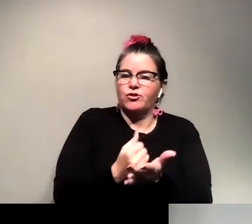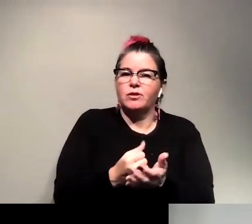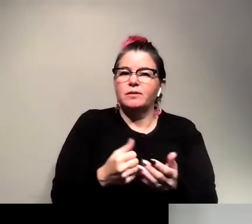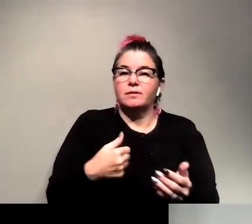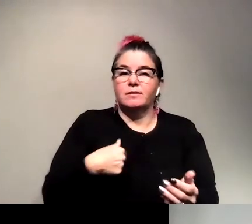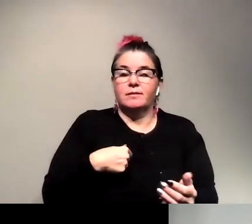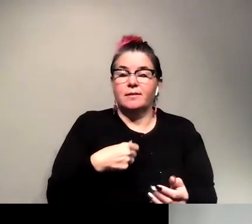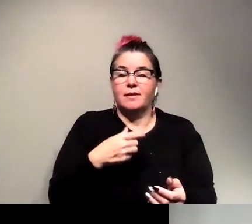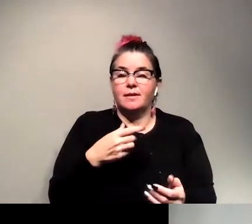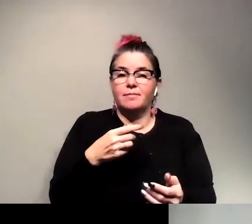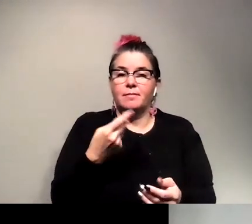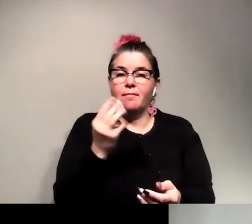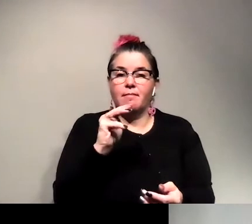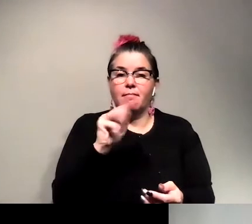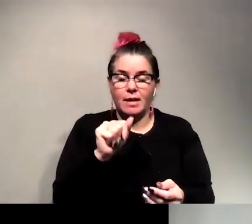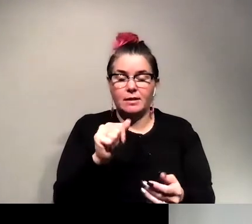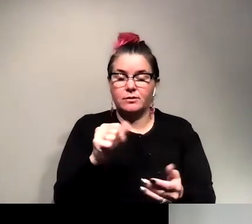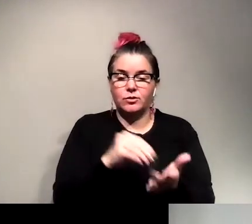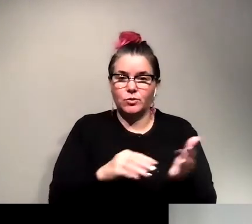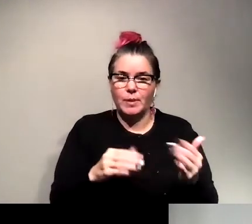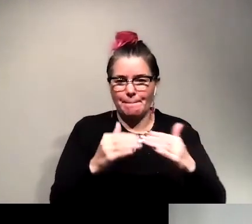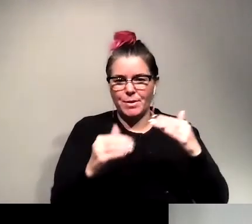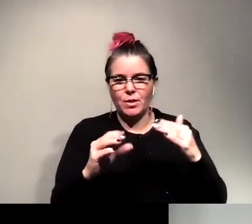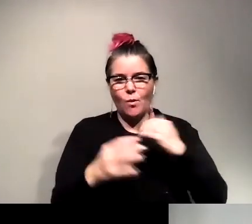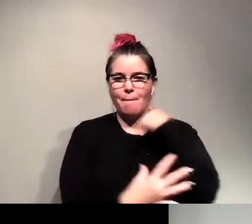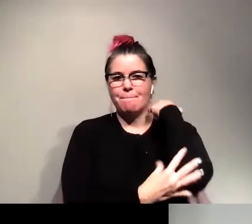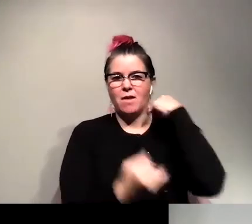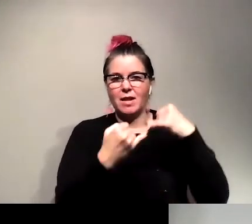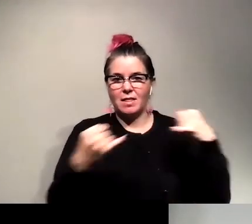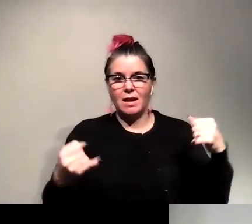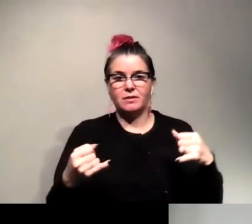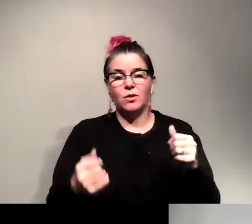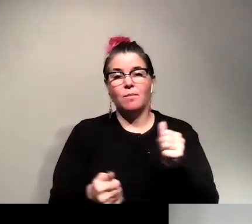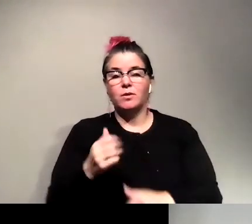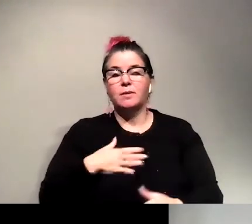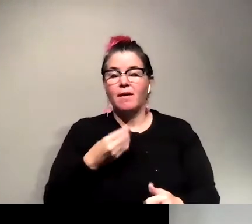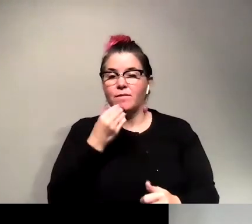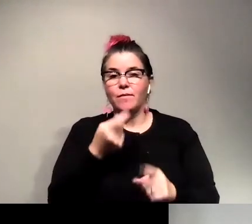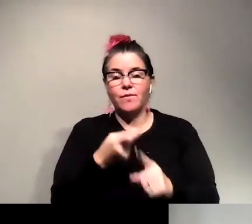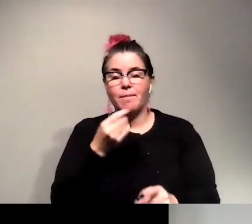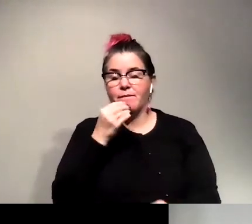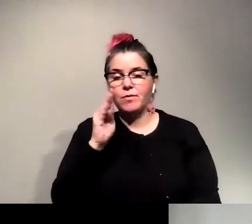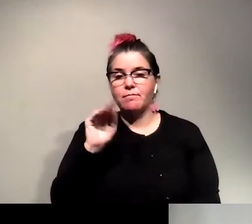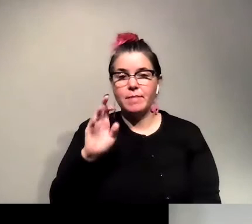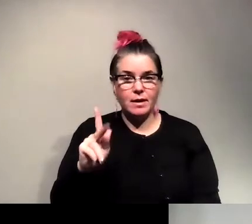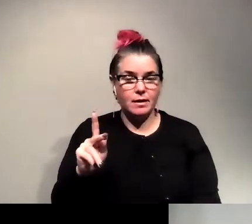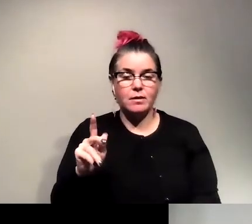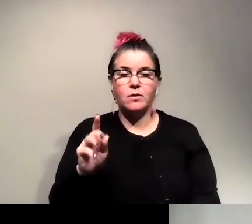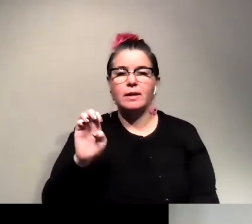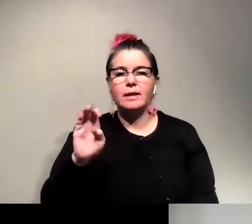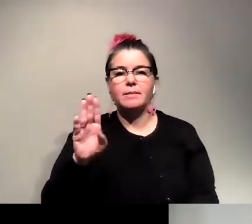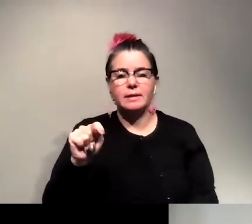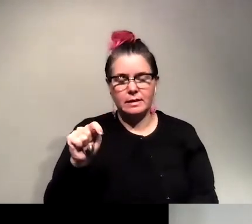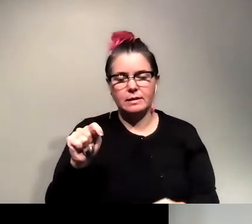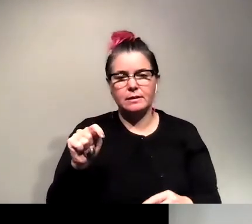graduate student, I make below the poverty line, right? And so most of my food comes from like a food bank, or I'm using EBT. And so I have to be